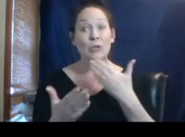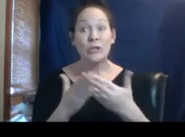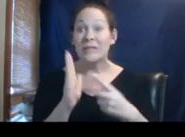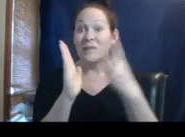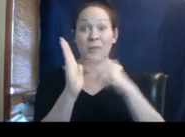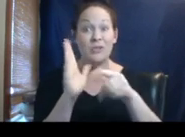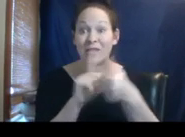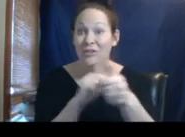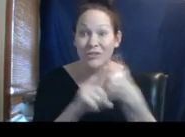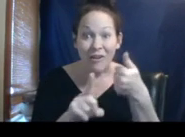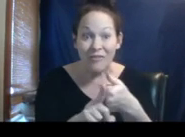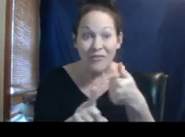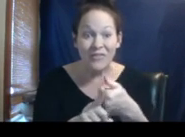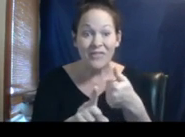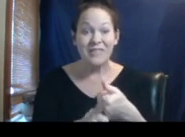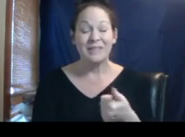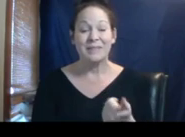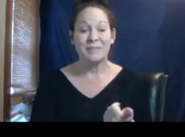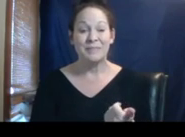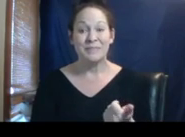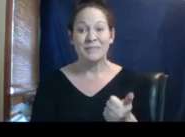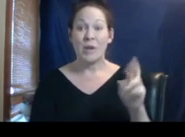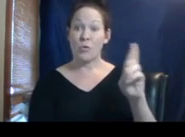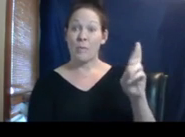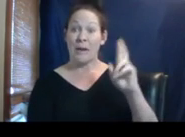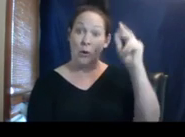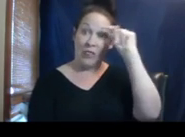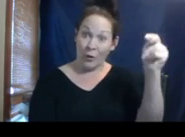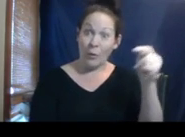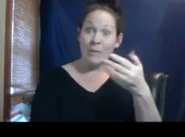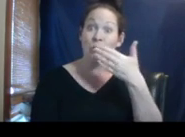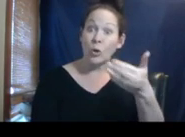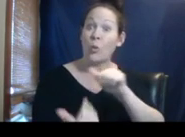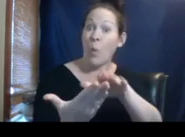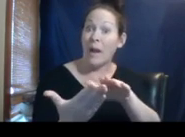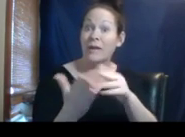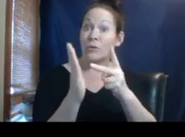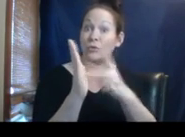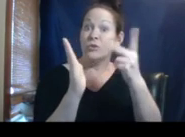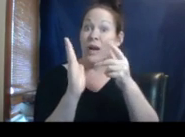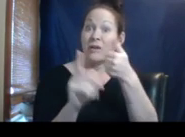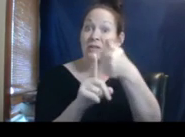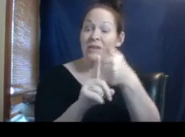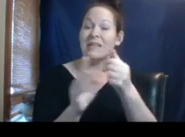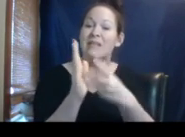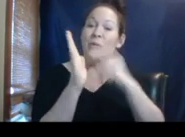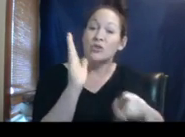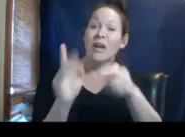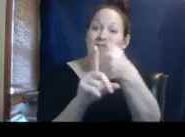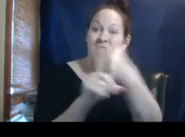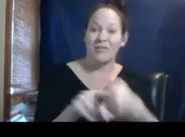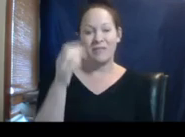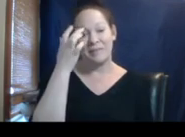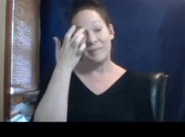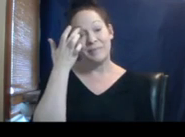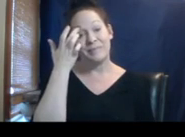double check. And the remainder theorem is a beautiful way of double checking your divisions, which is the point I wanted to get to. So I like